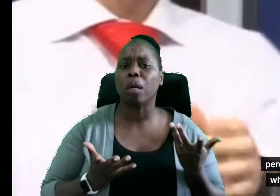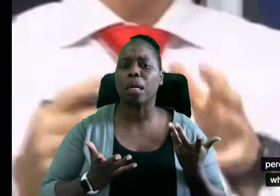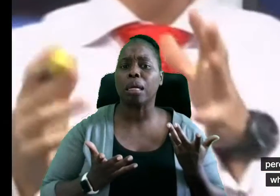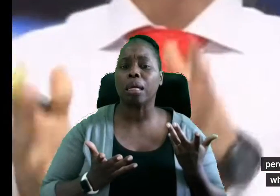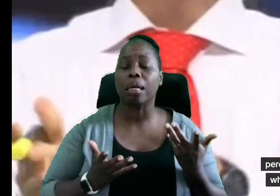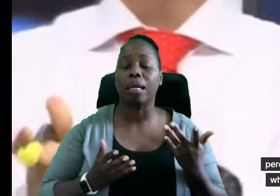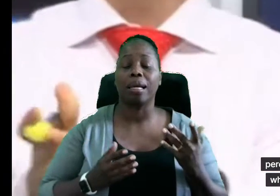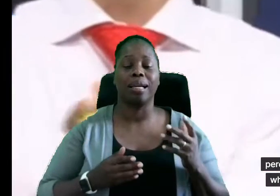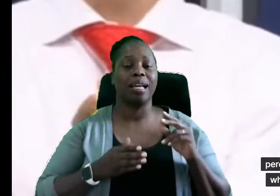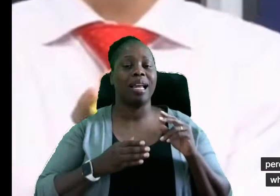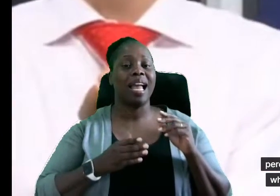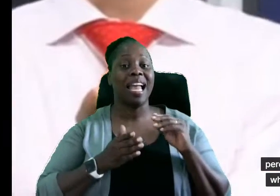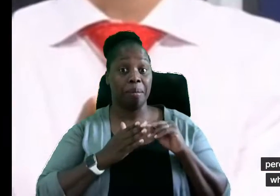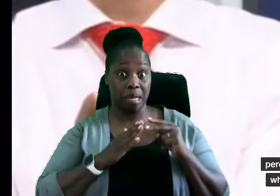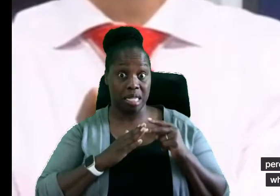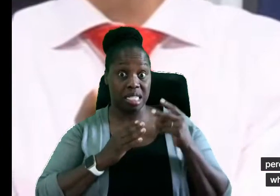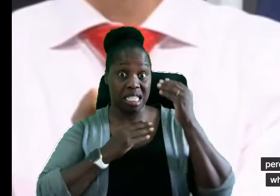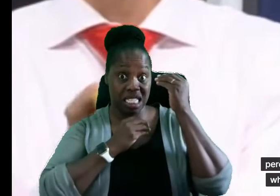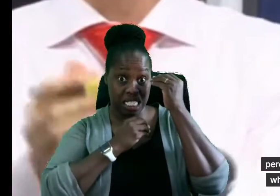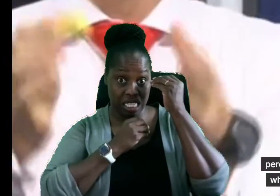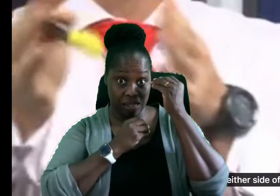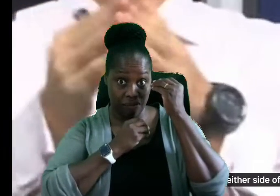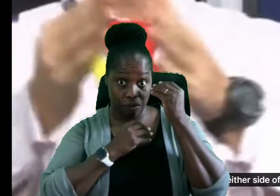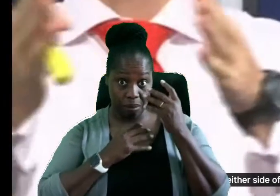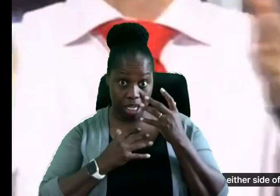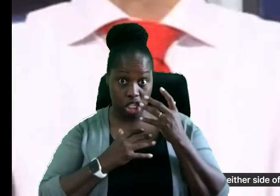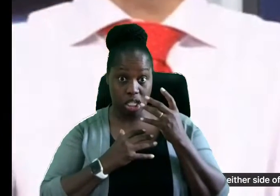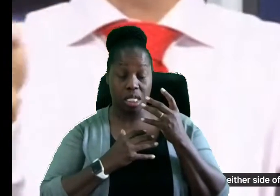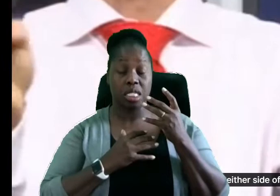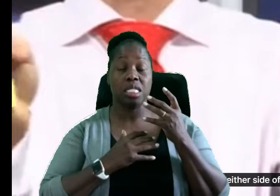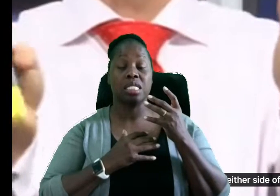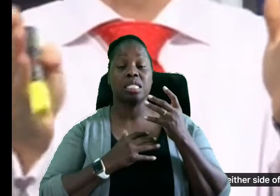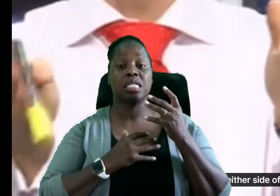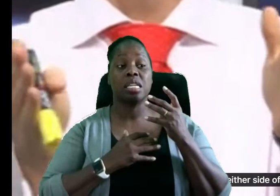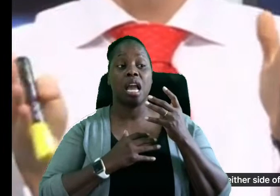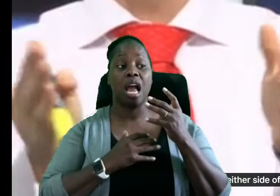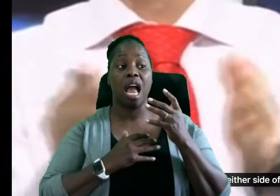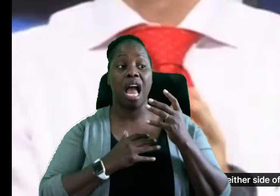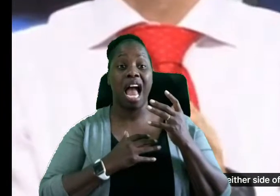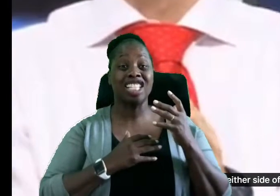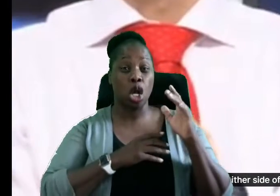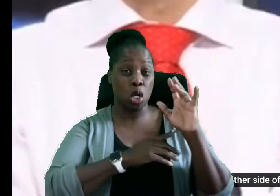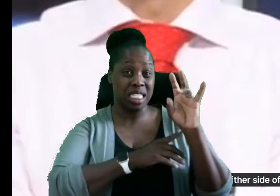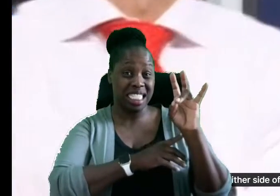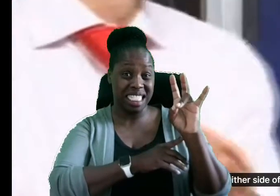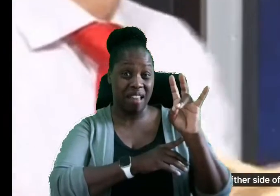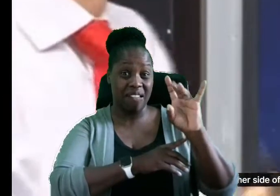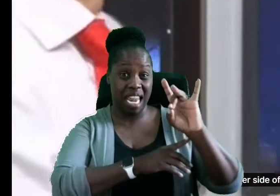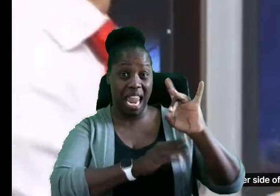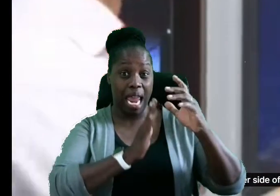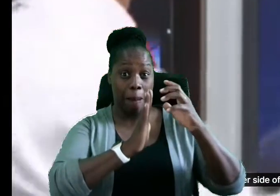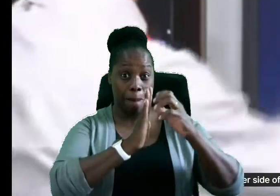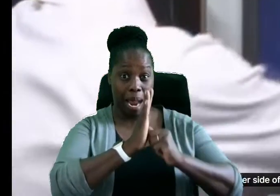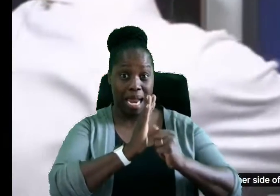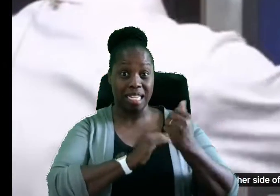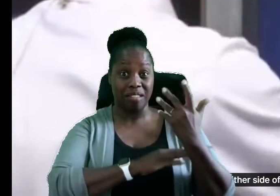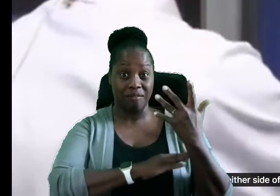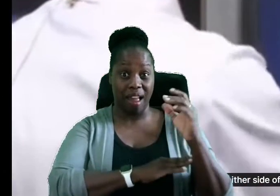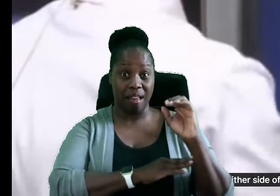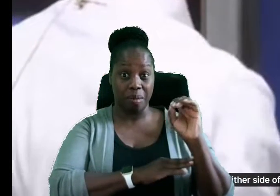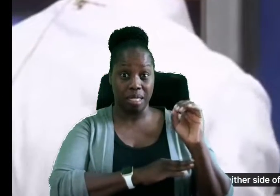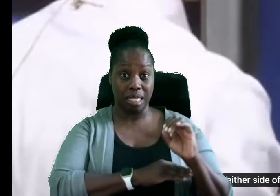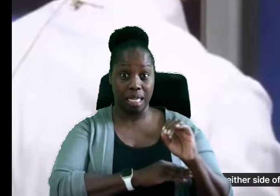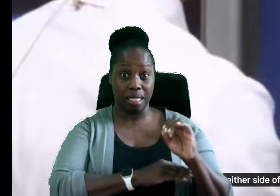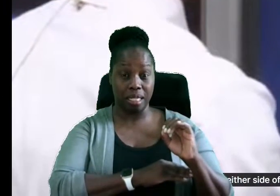Well, what this means is that the data on either side of 78, so